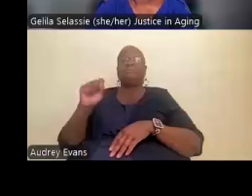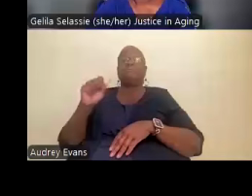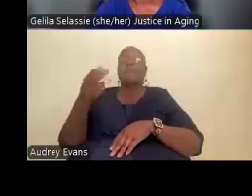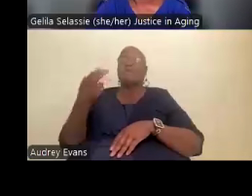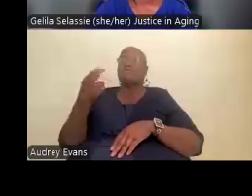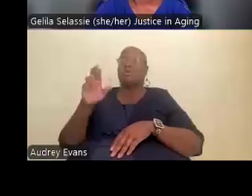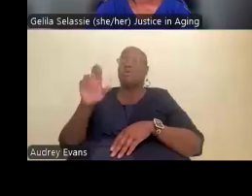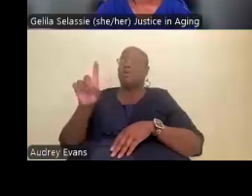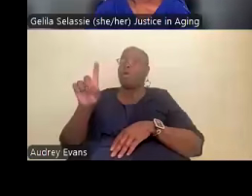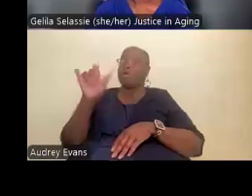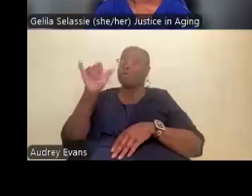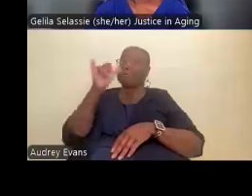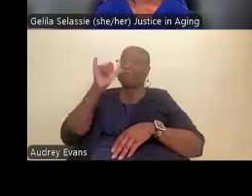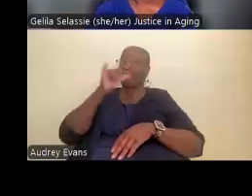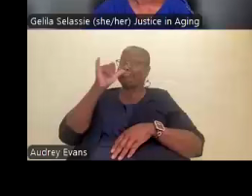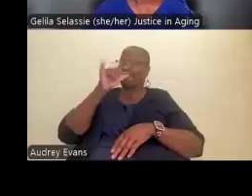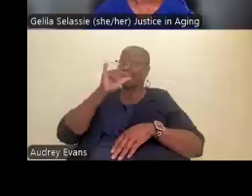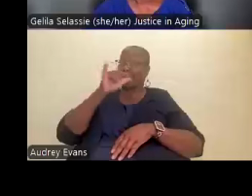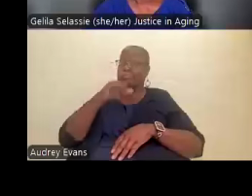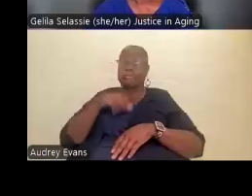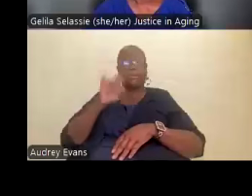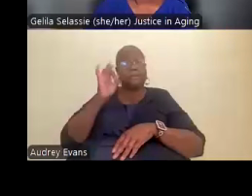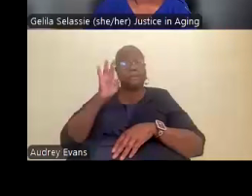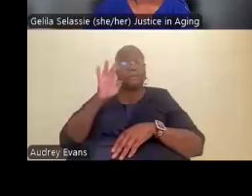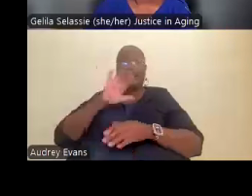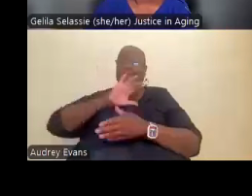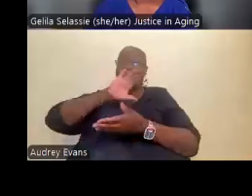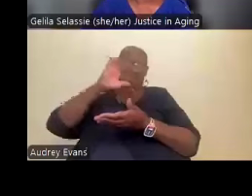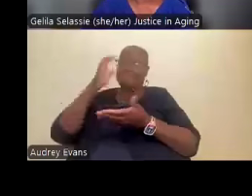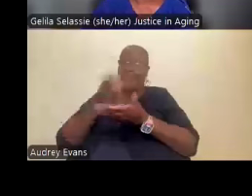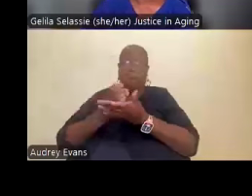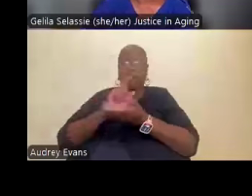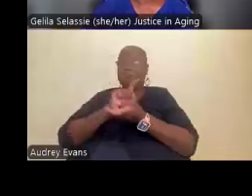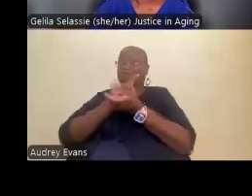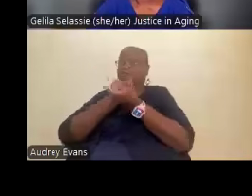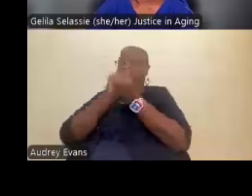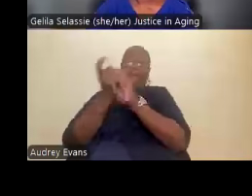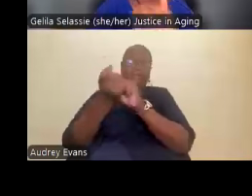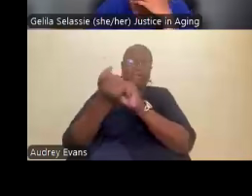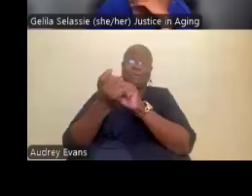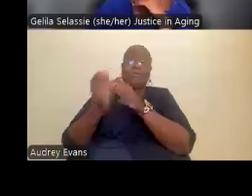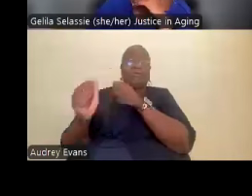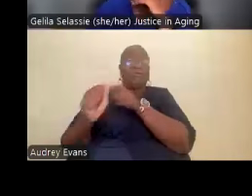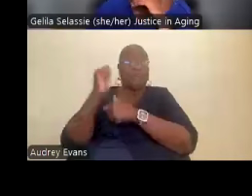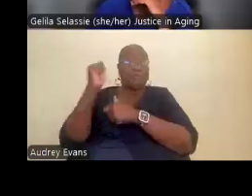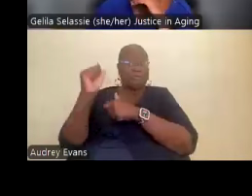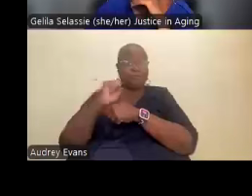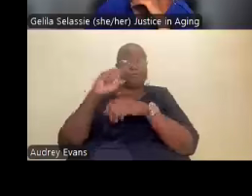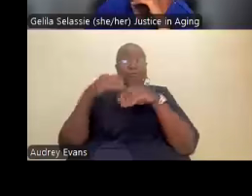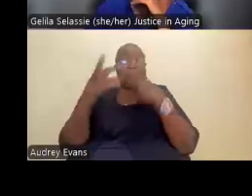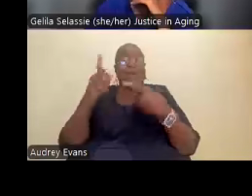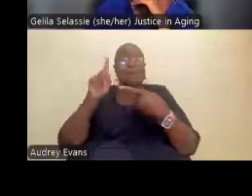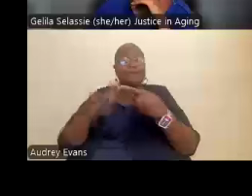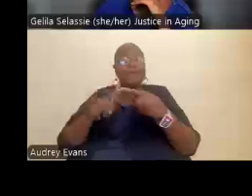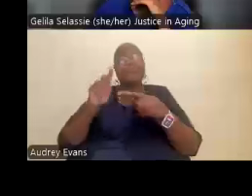is, it can't be understated, the amount of changes that it makes and the threats that it provides to